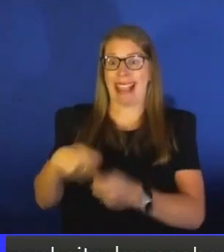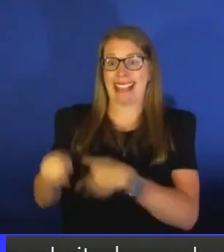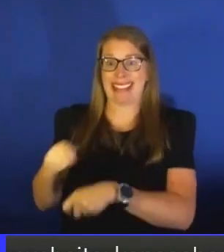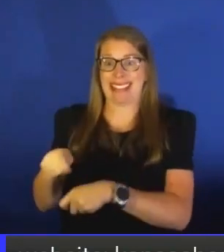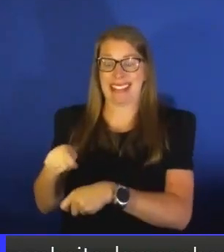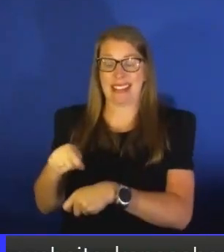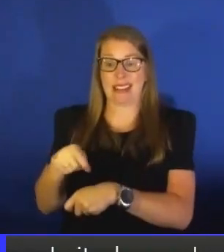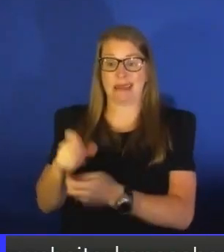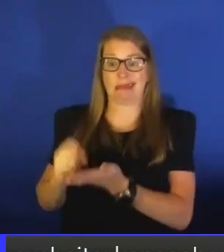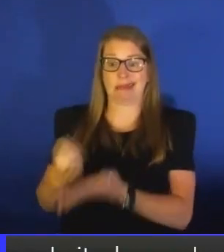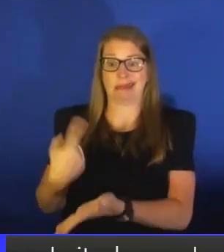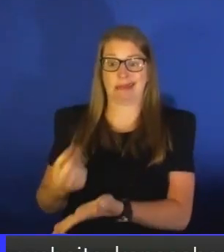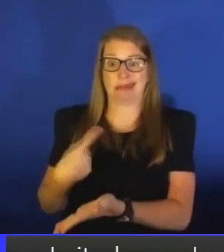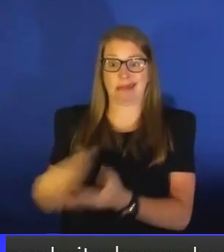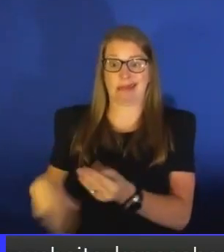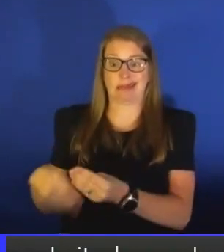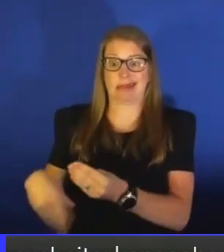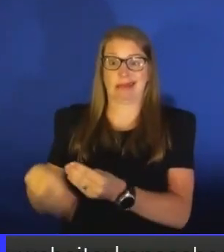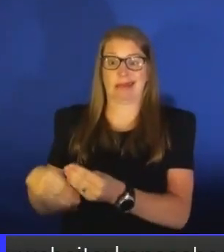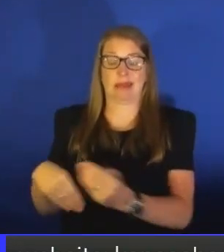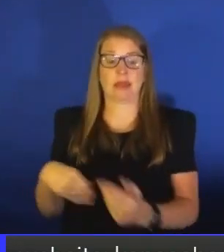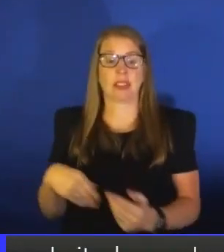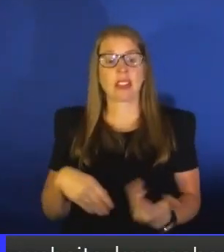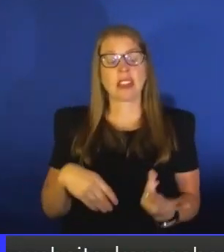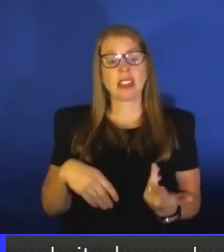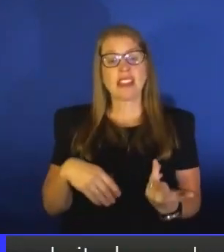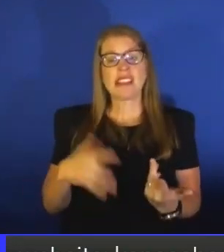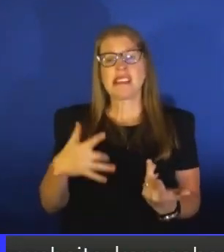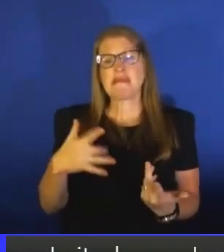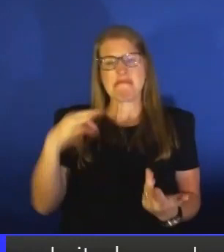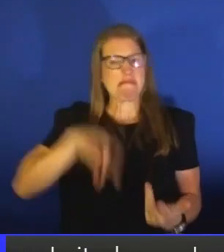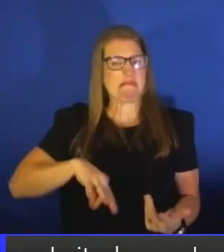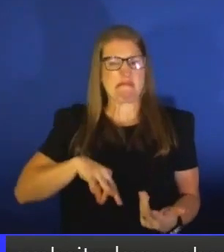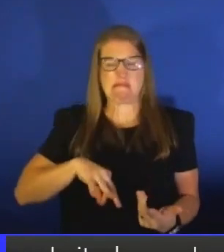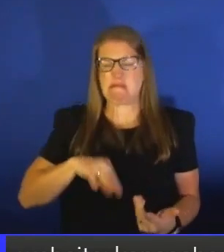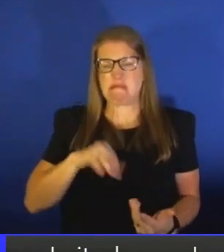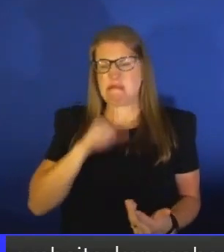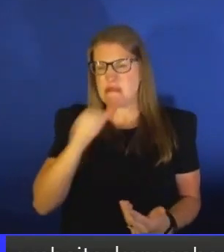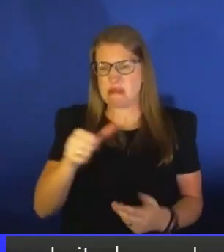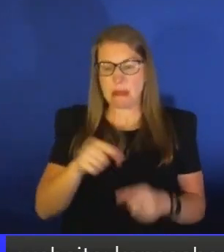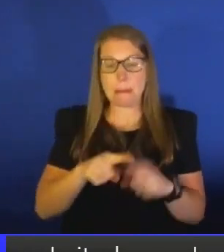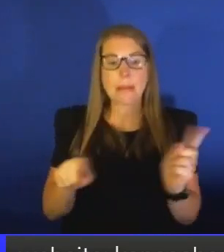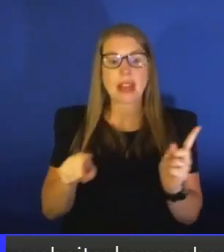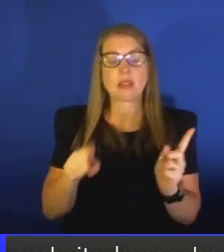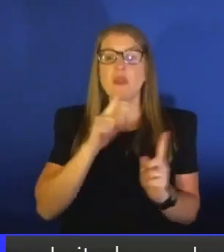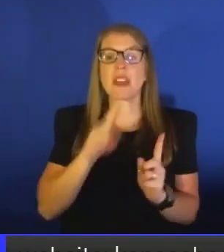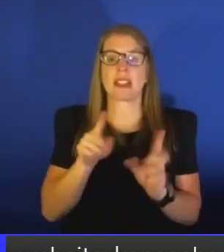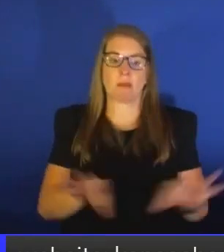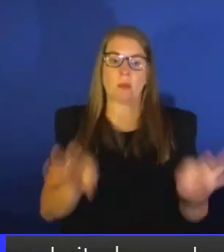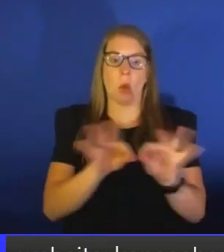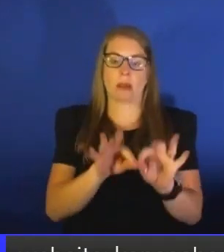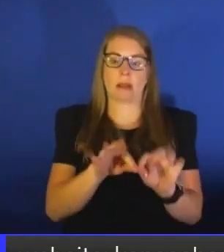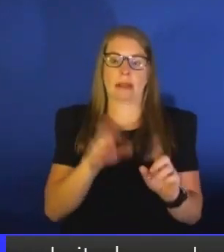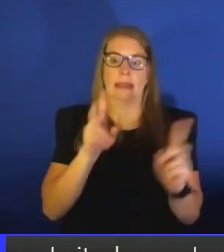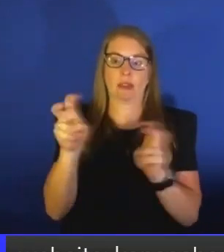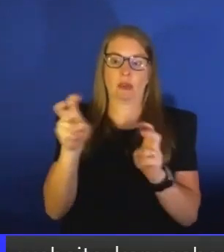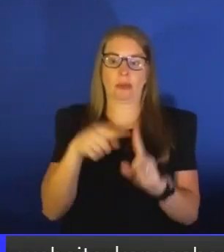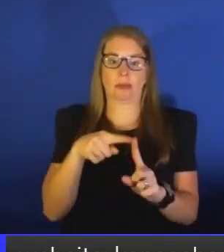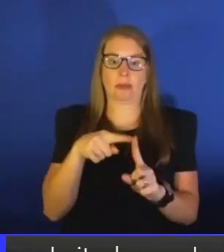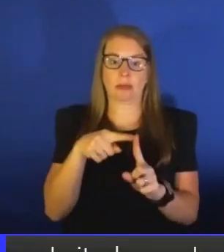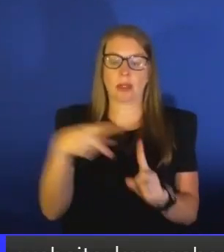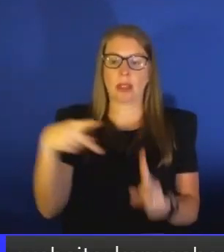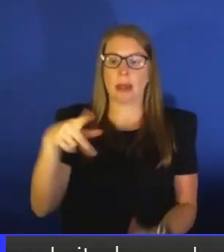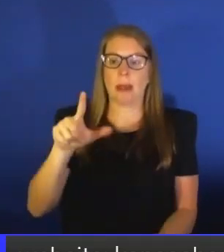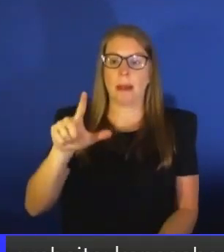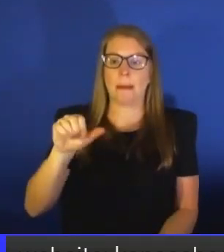an extra dose to it, it's not hugely beneficial. But there are some patients. The big issue with all sleep aids is there's a pretty big placebo effect in it. You